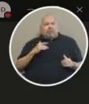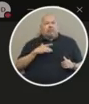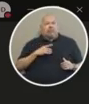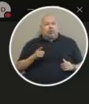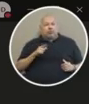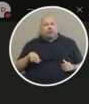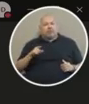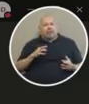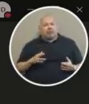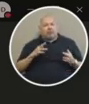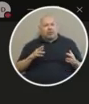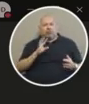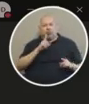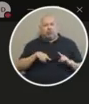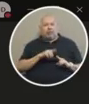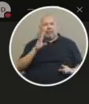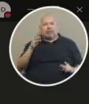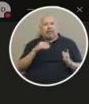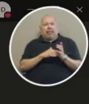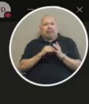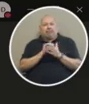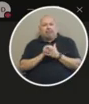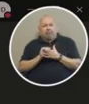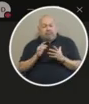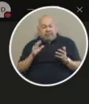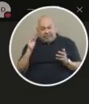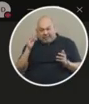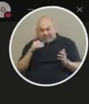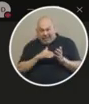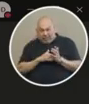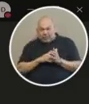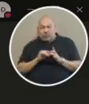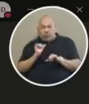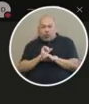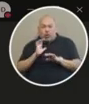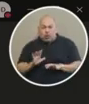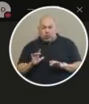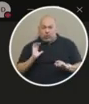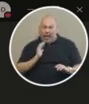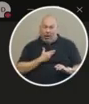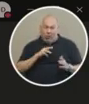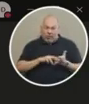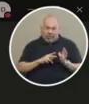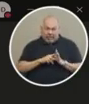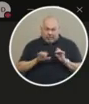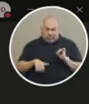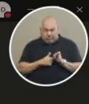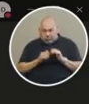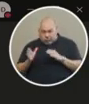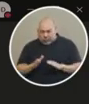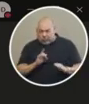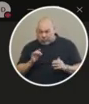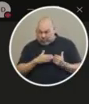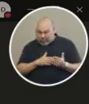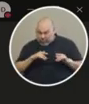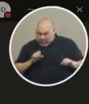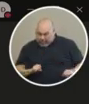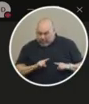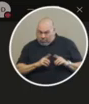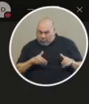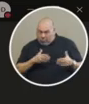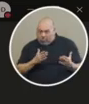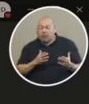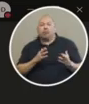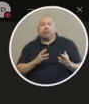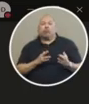organization. I talked about the 6,000 plus employees that we have. And so our intent and our strategy is to do everything we can to bring